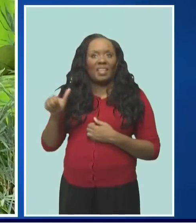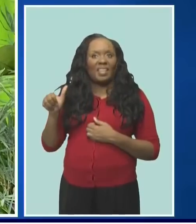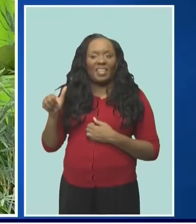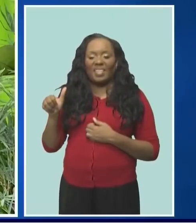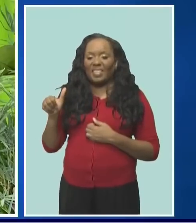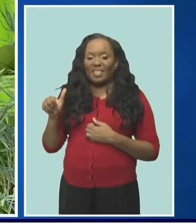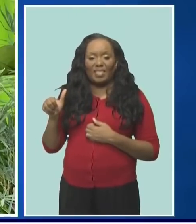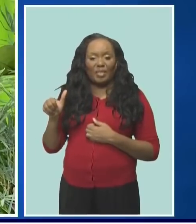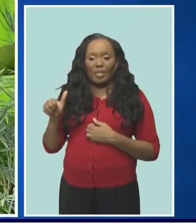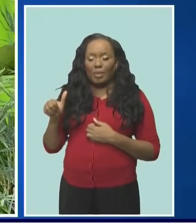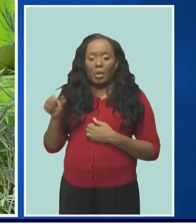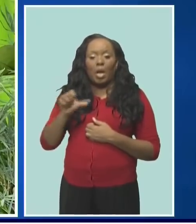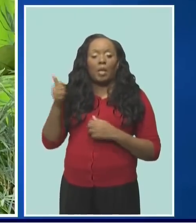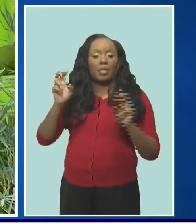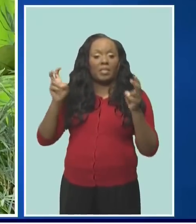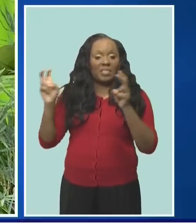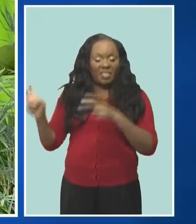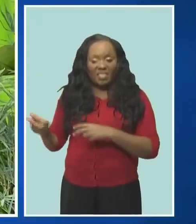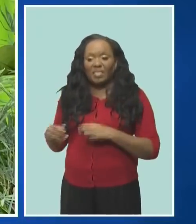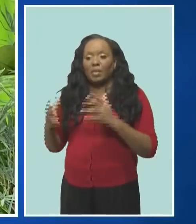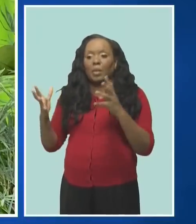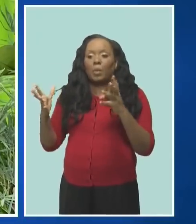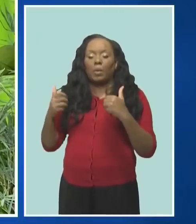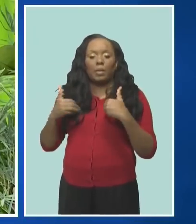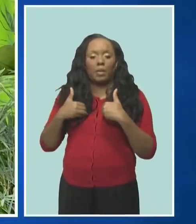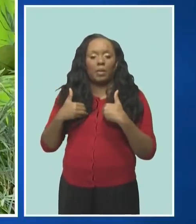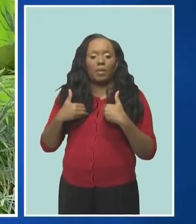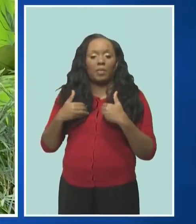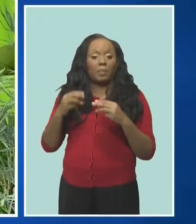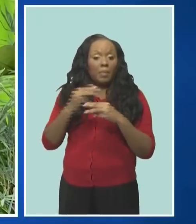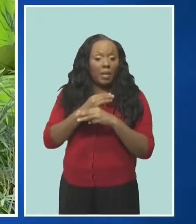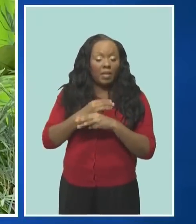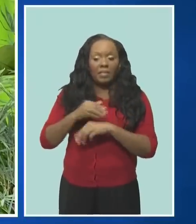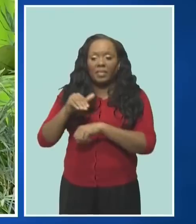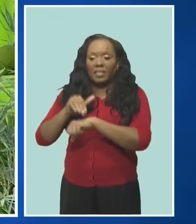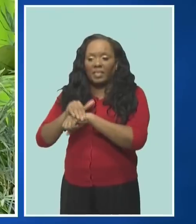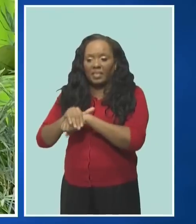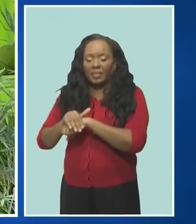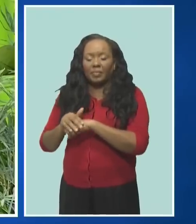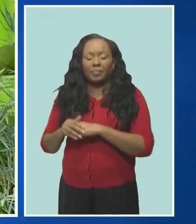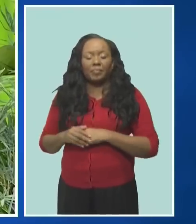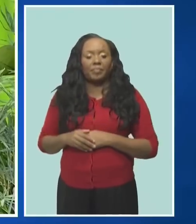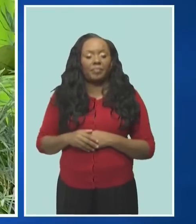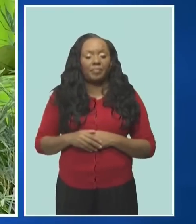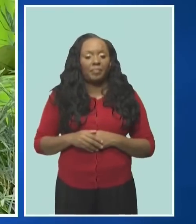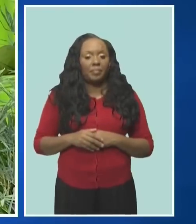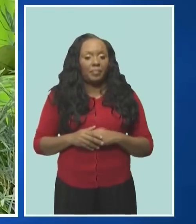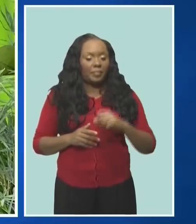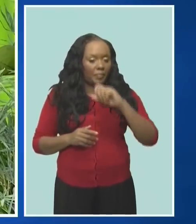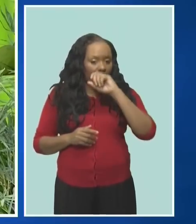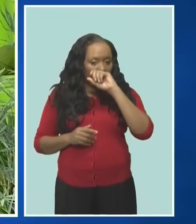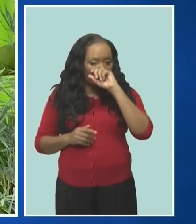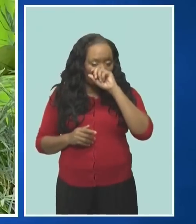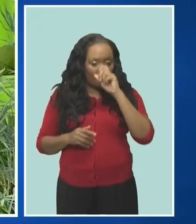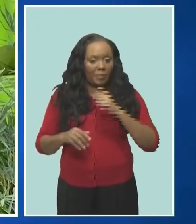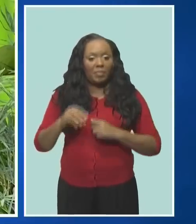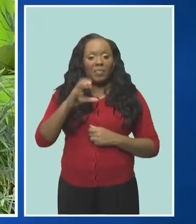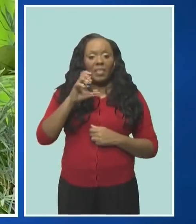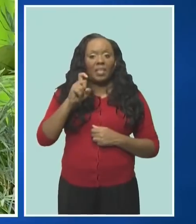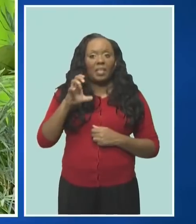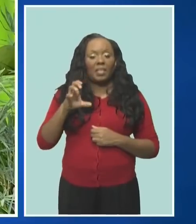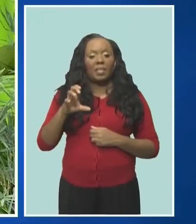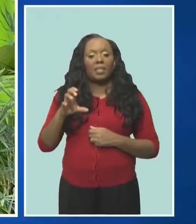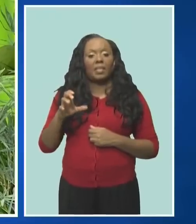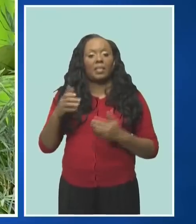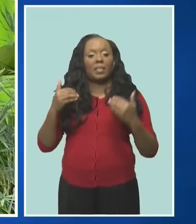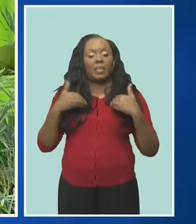numerate and literate. To that end, the Caribbean Examinations Council has already commissioned a team to